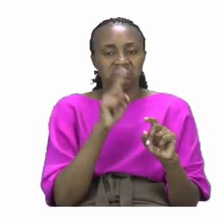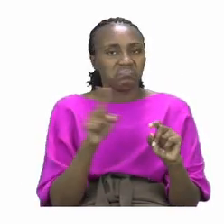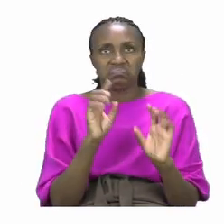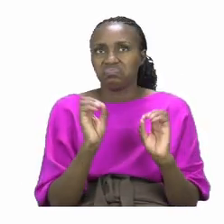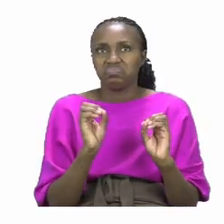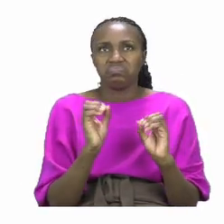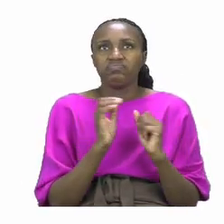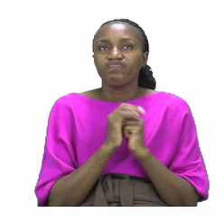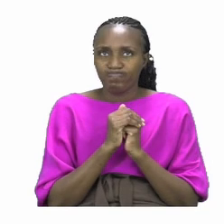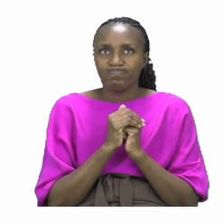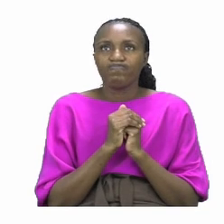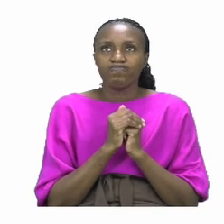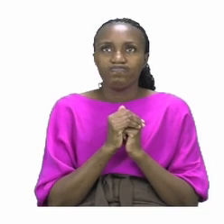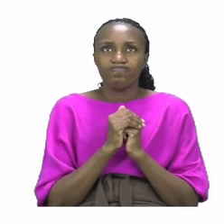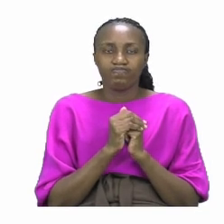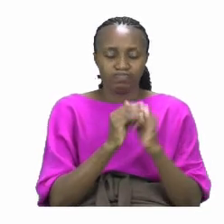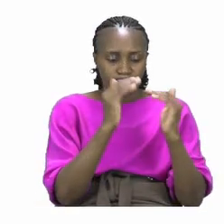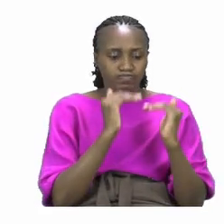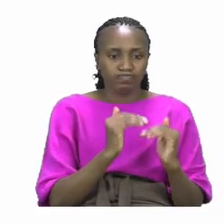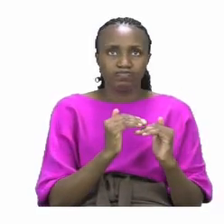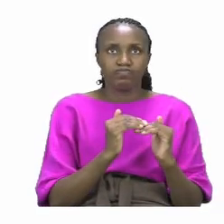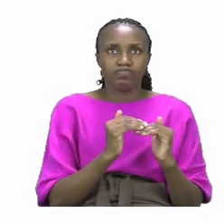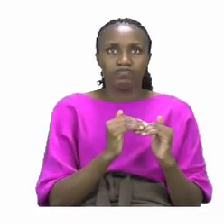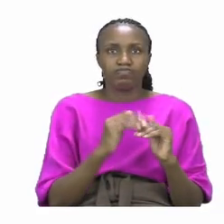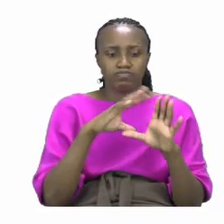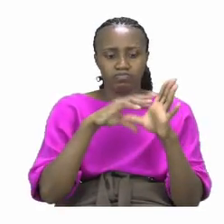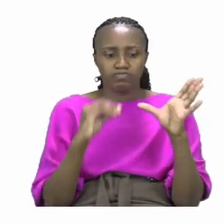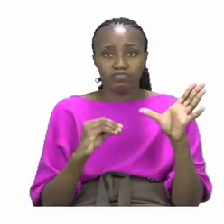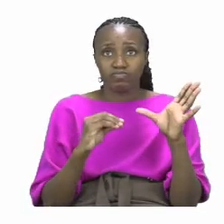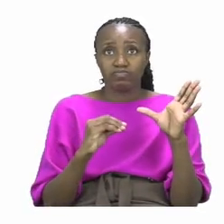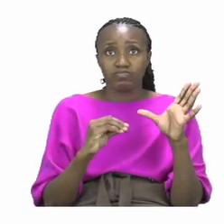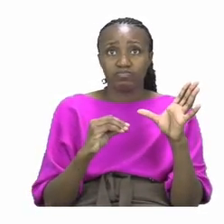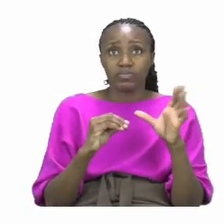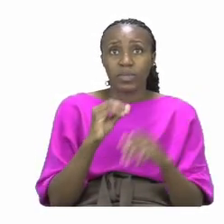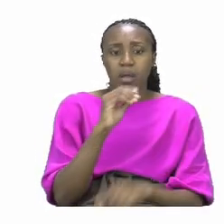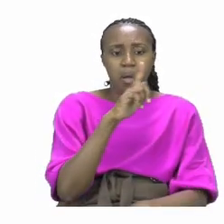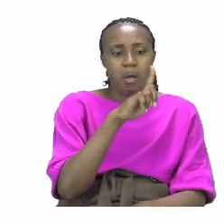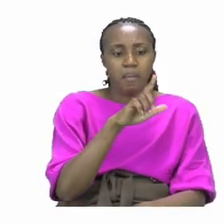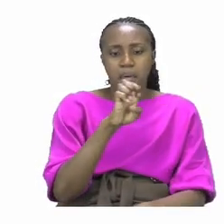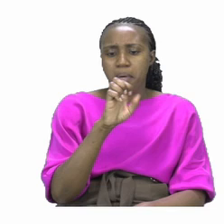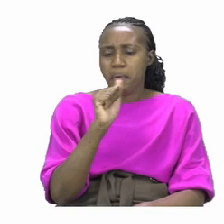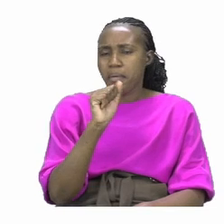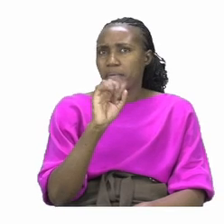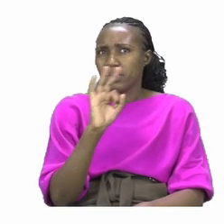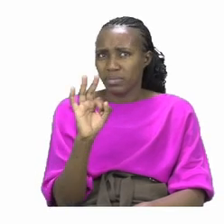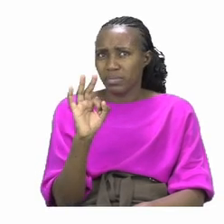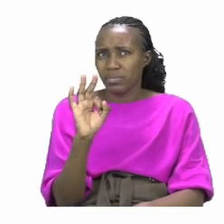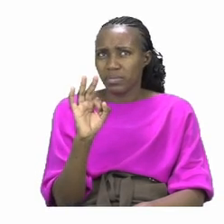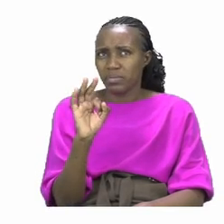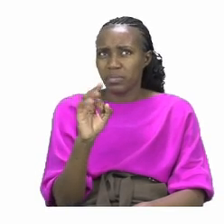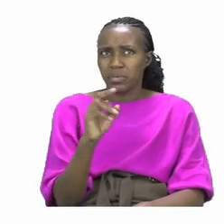carrot. Let's try the leaf, the one below, with the word